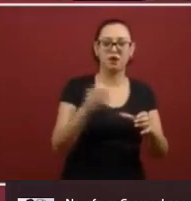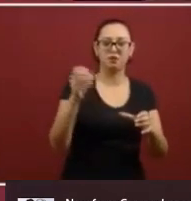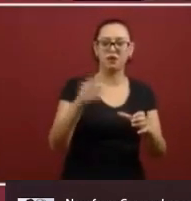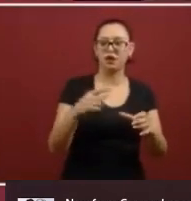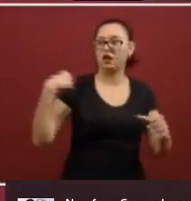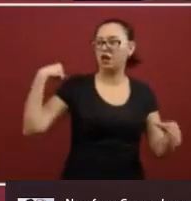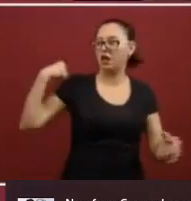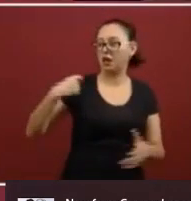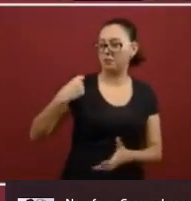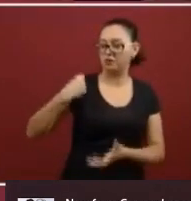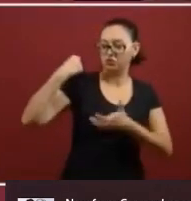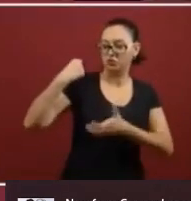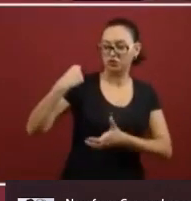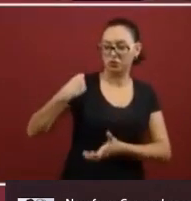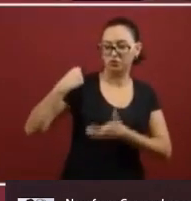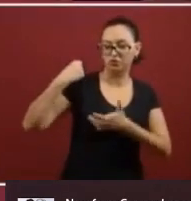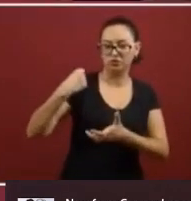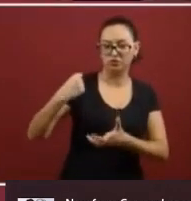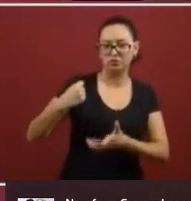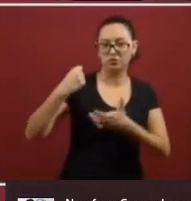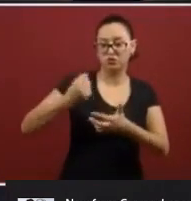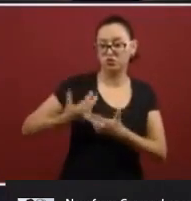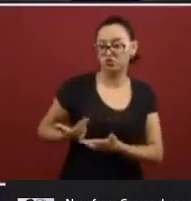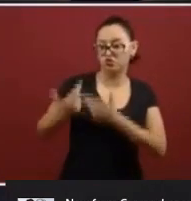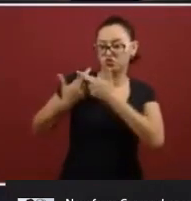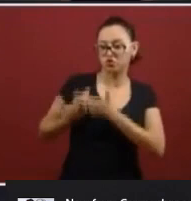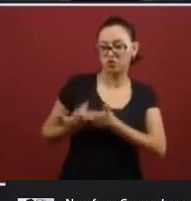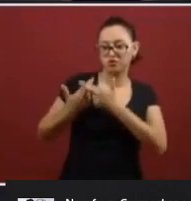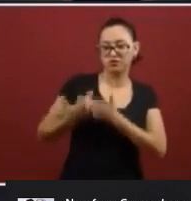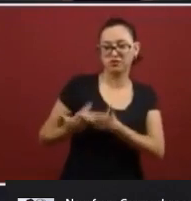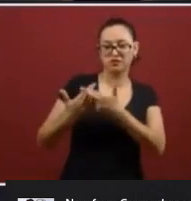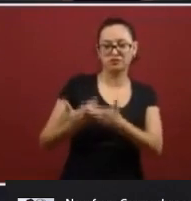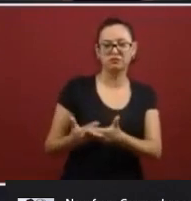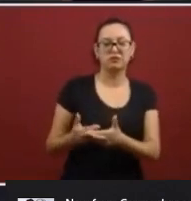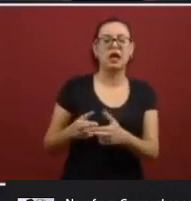anteriores And no so- ejercidos. So they've had a lot ¿Cuánto of creen?